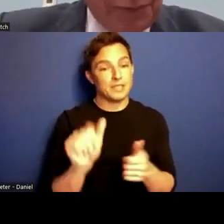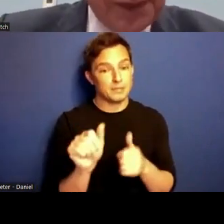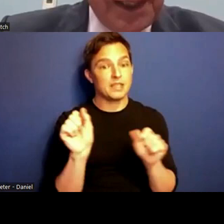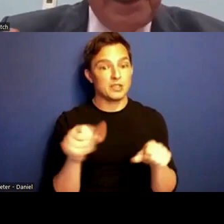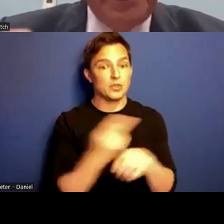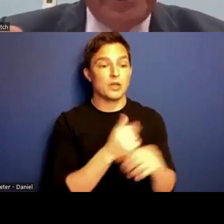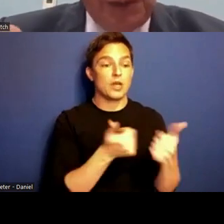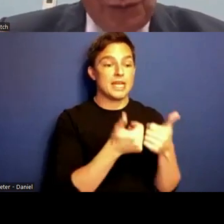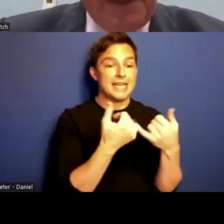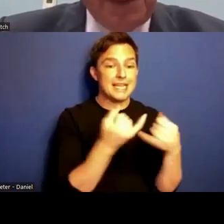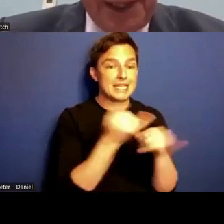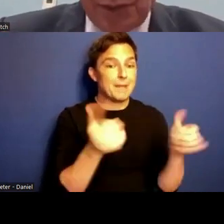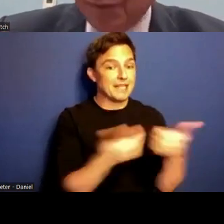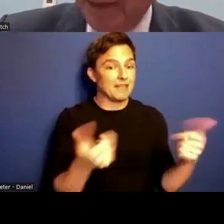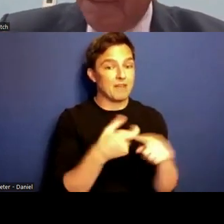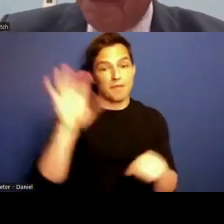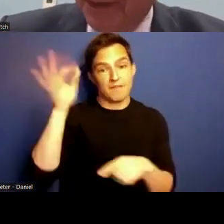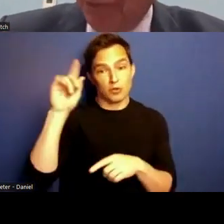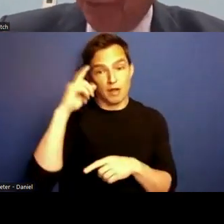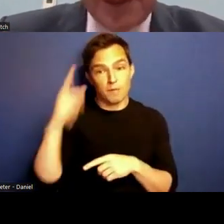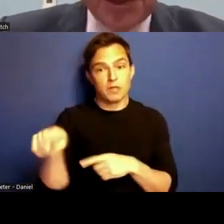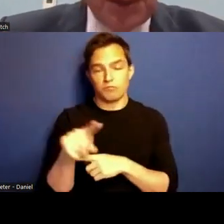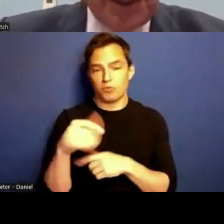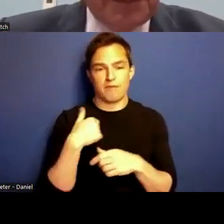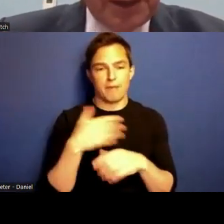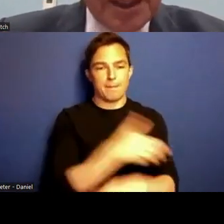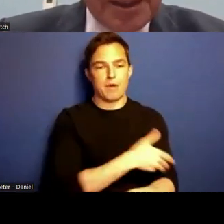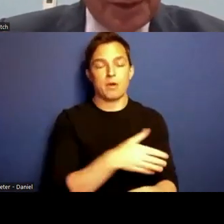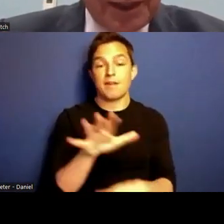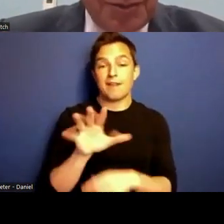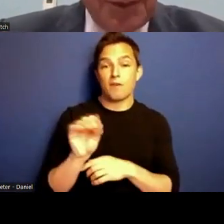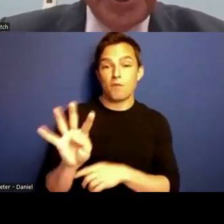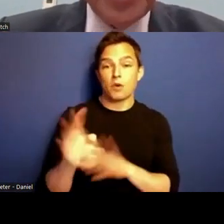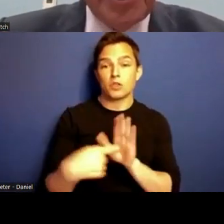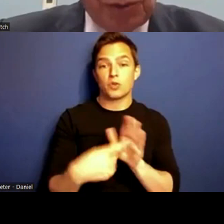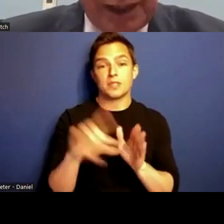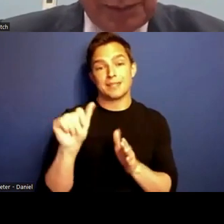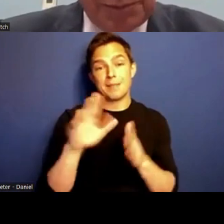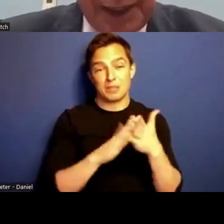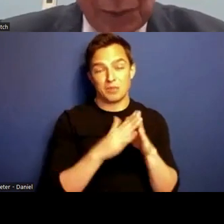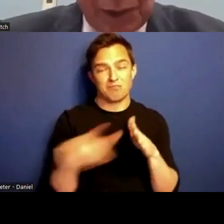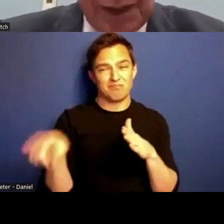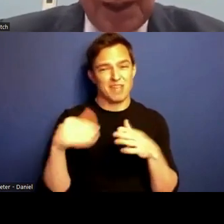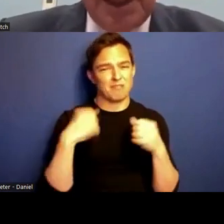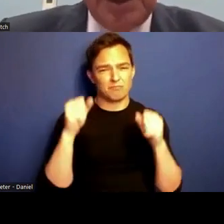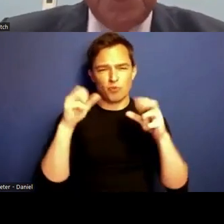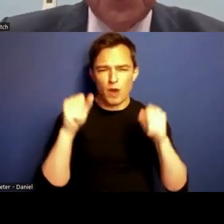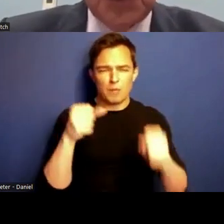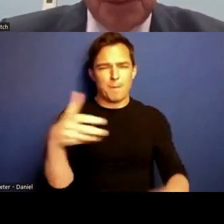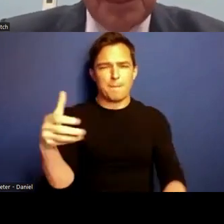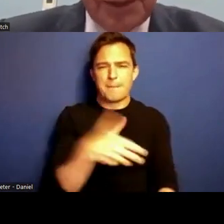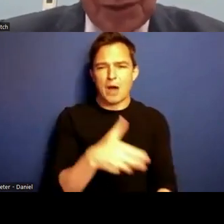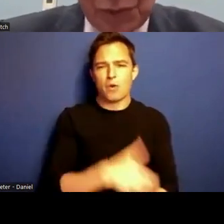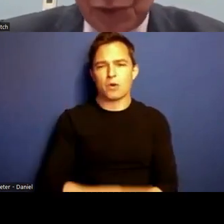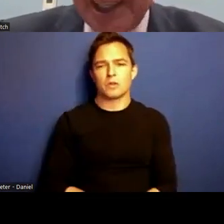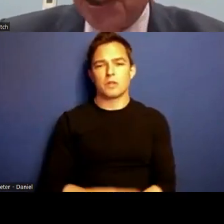federal government. You have the power. 504 has shown that the disability community has incredible power to